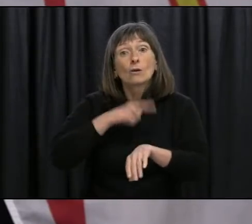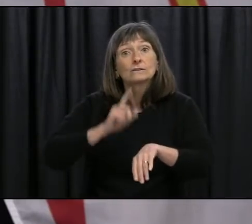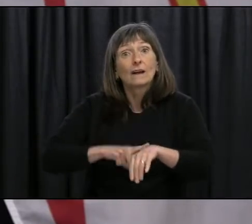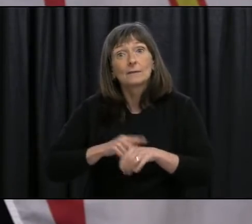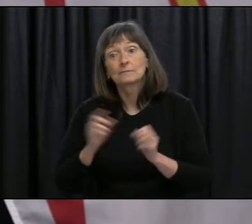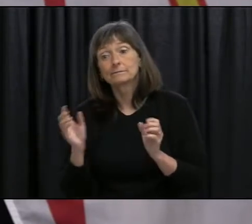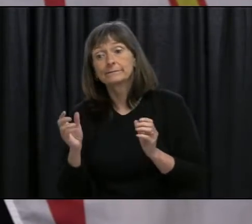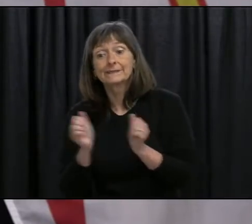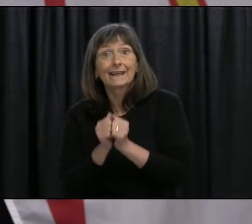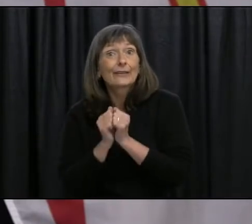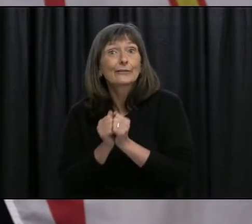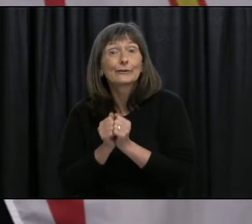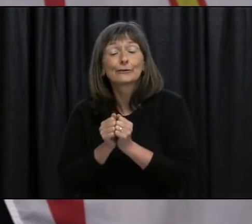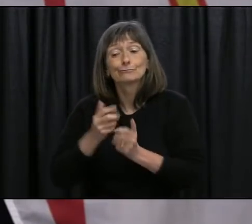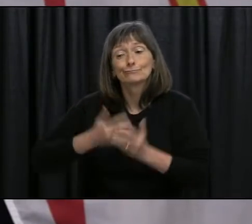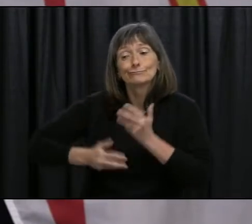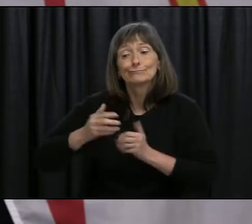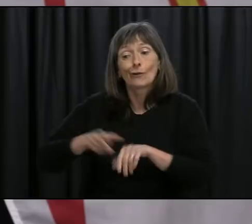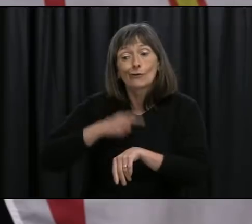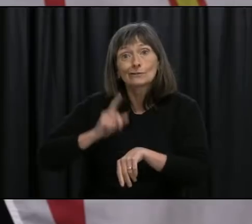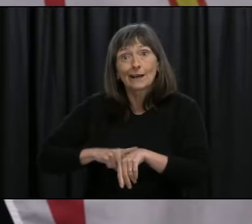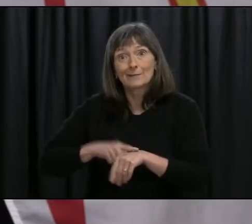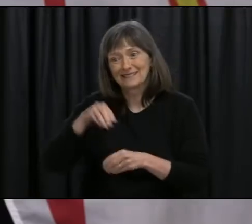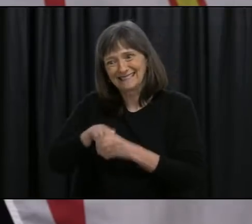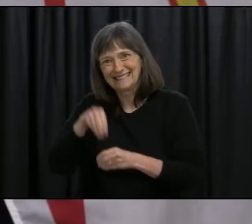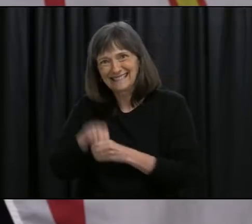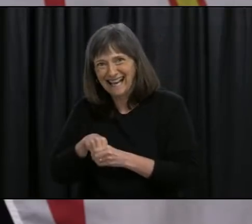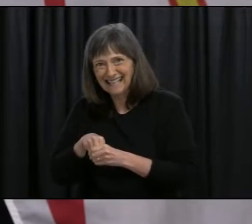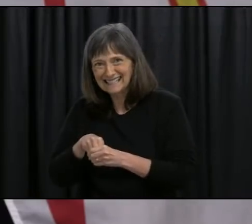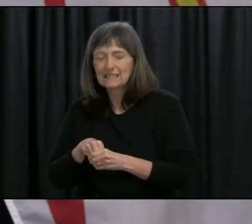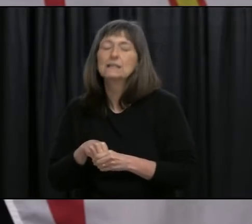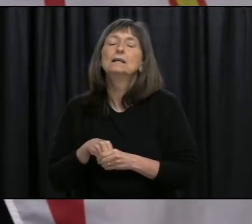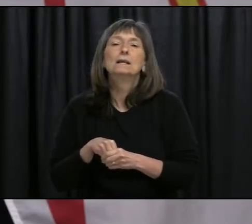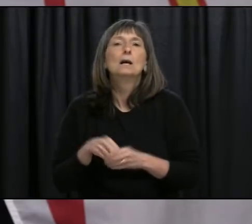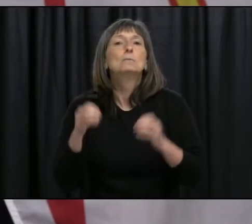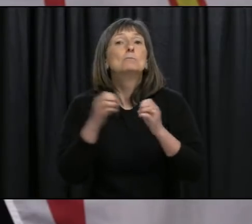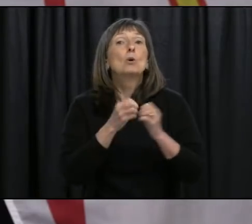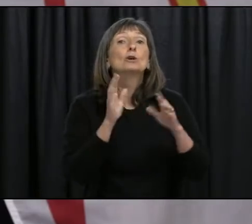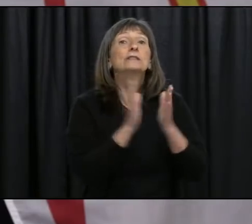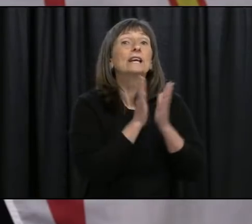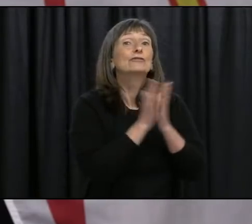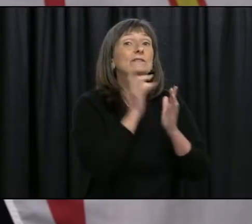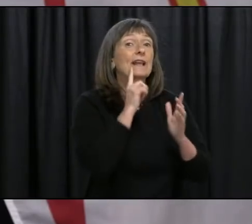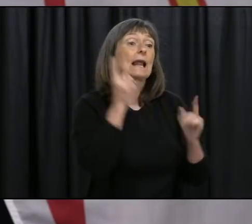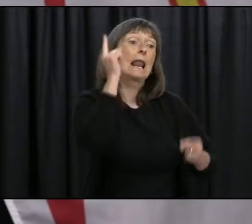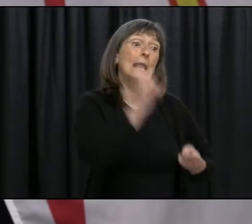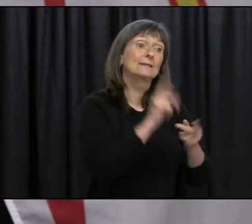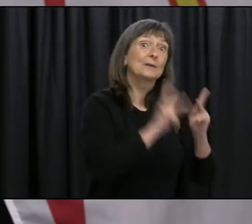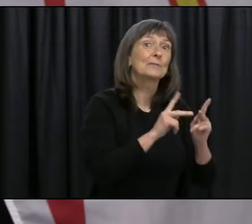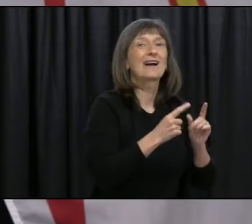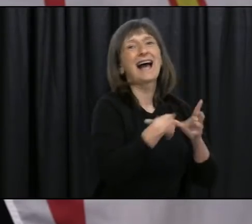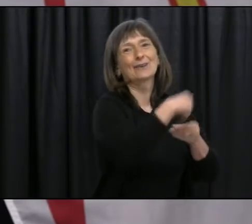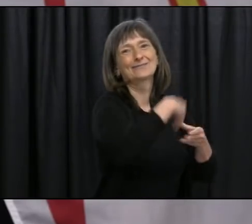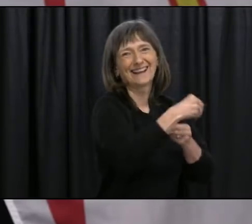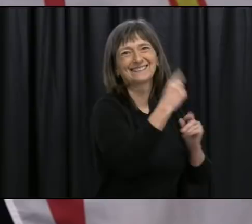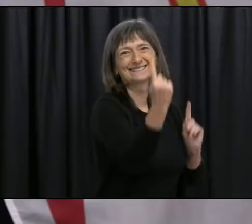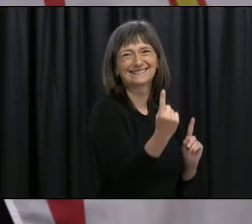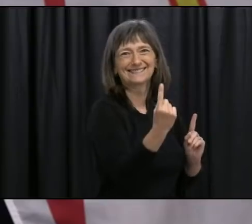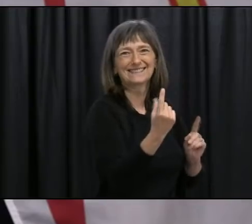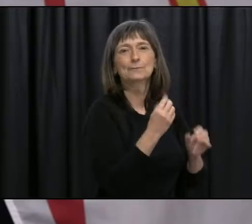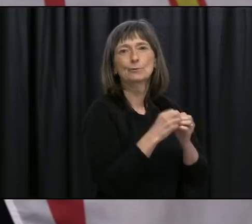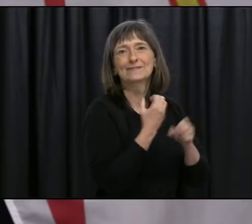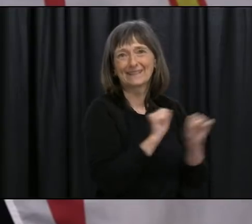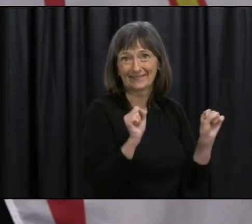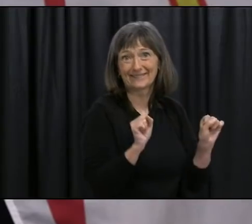of time together, and spending time together indoors is more risky than spending it together outdoors. So to help protect ourselves and those